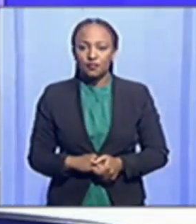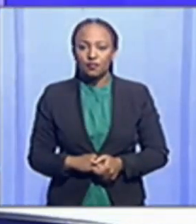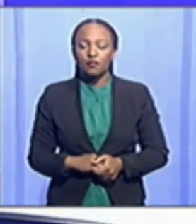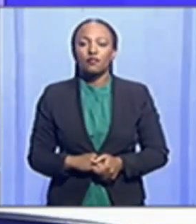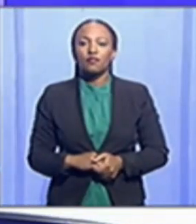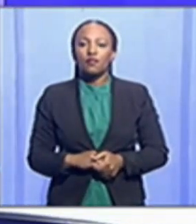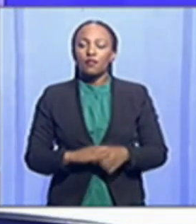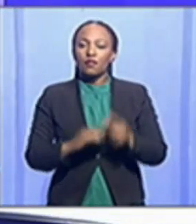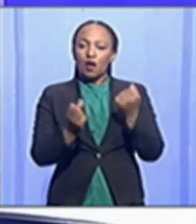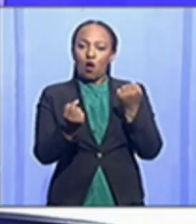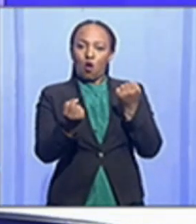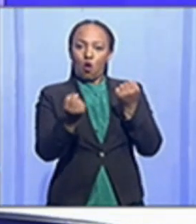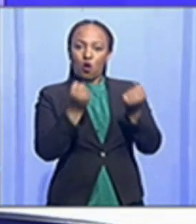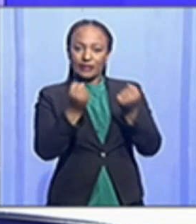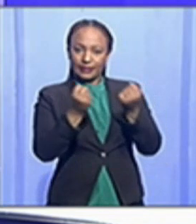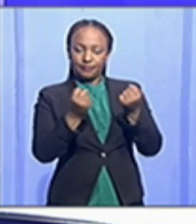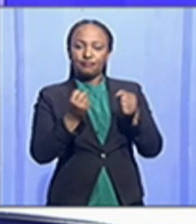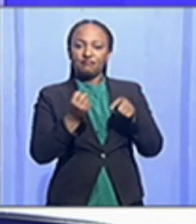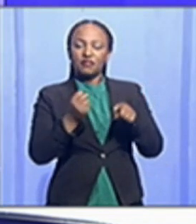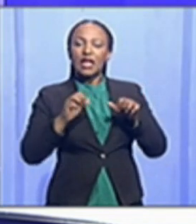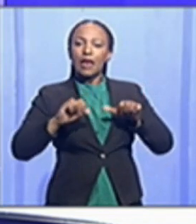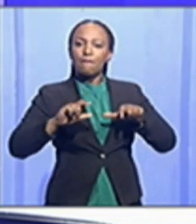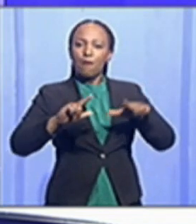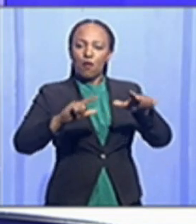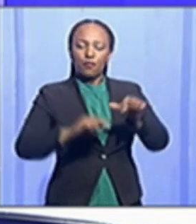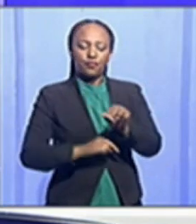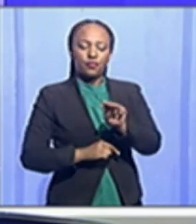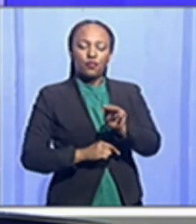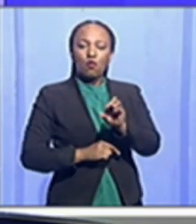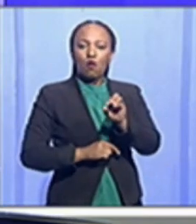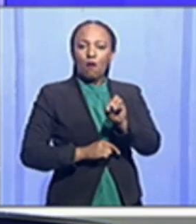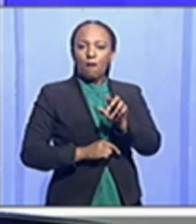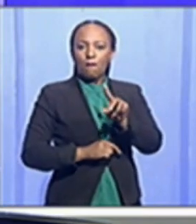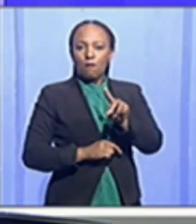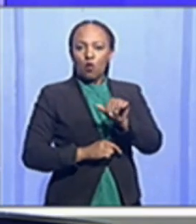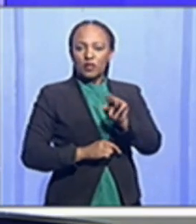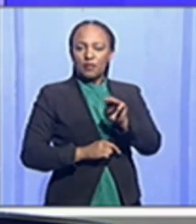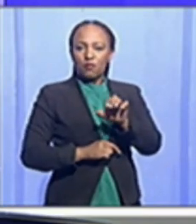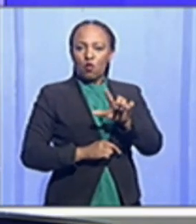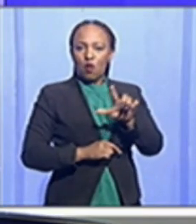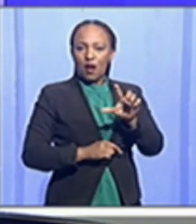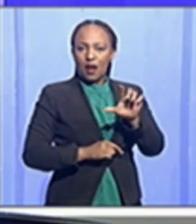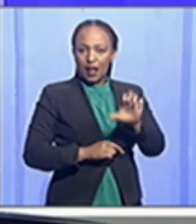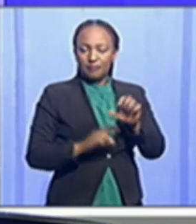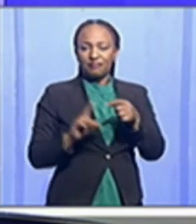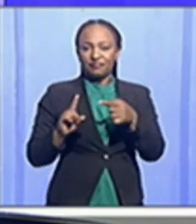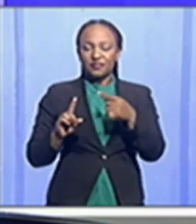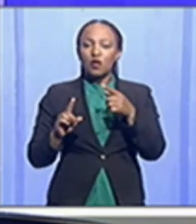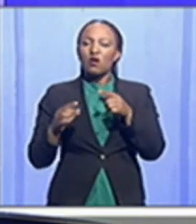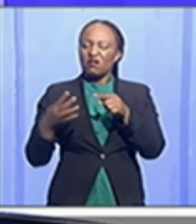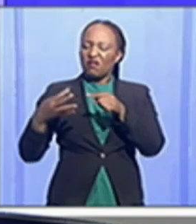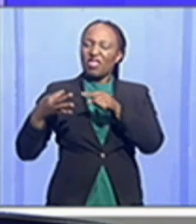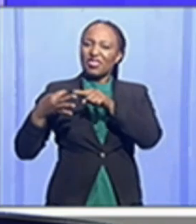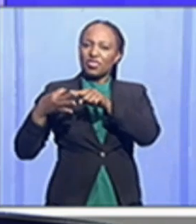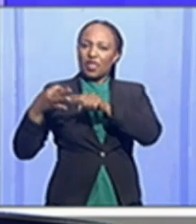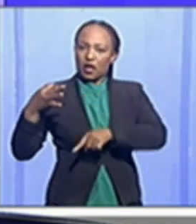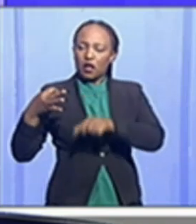Kgorotsheko ya magistrata wa Modimolle ka Limpopo e fegile molato kgahlanong le balatofatšwa ba bararo go tiragalo ya go utswa ka polaseng ya